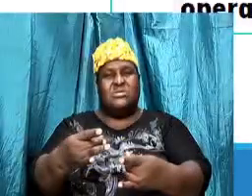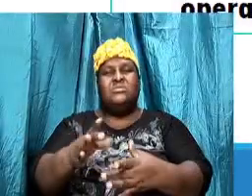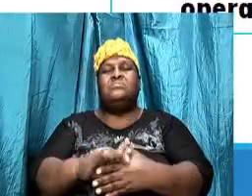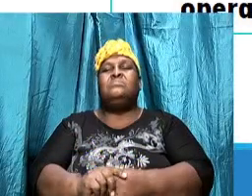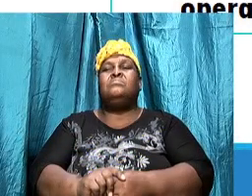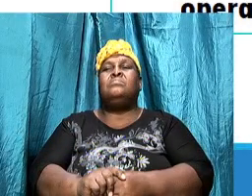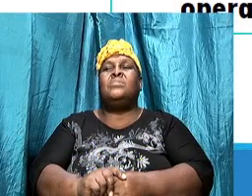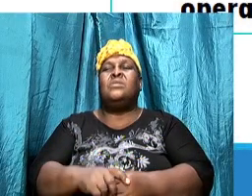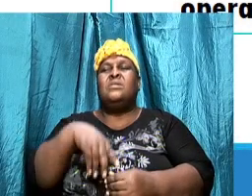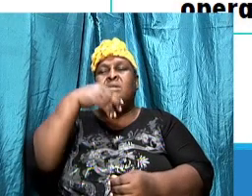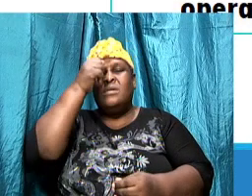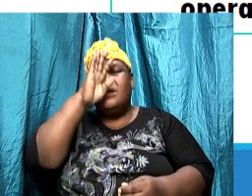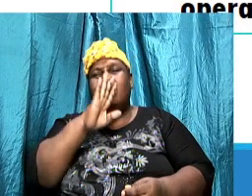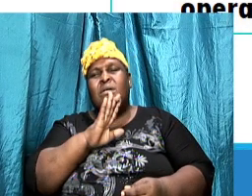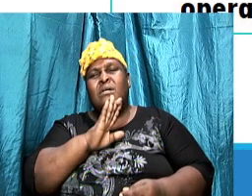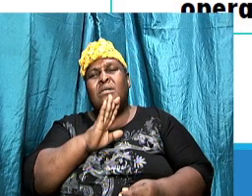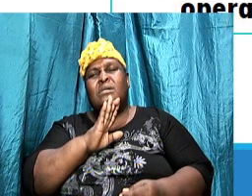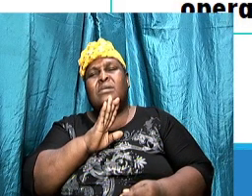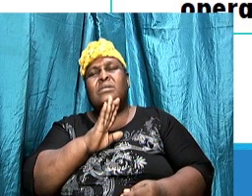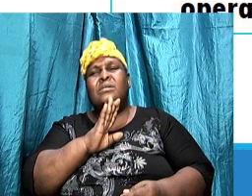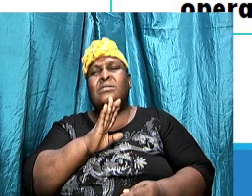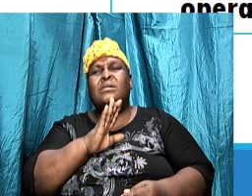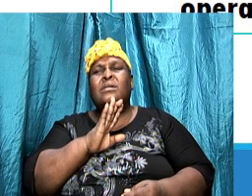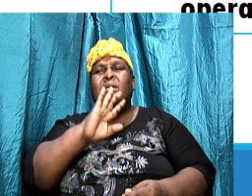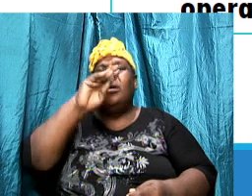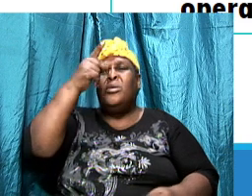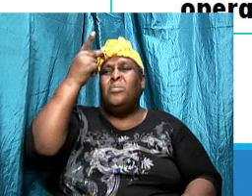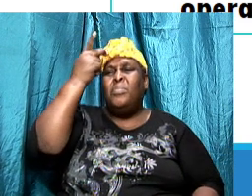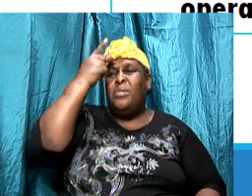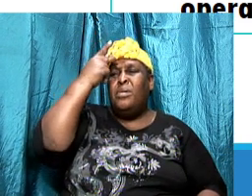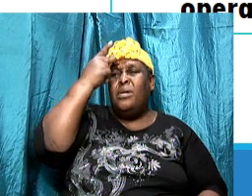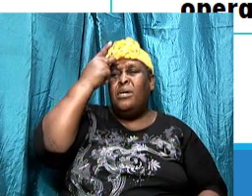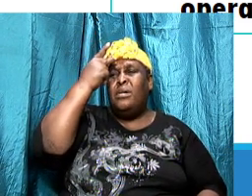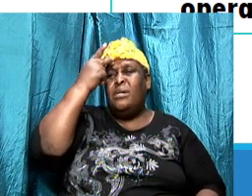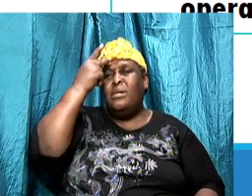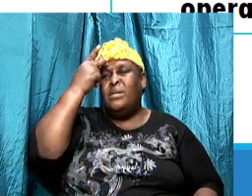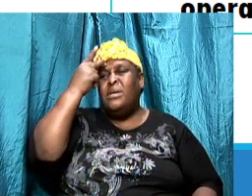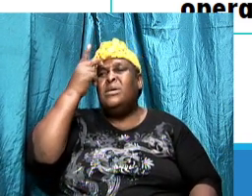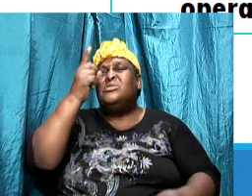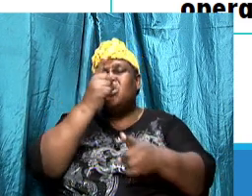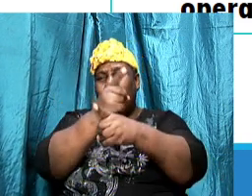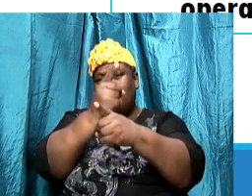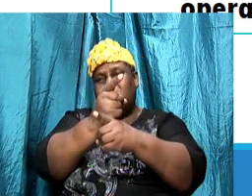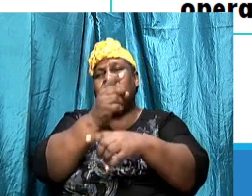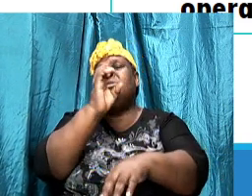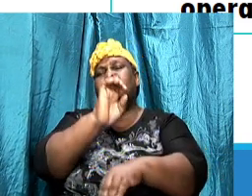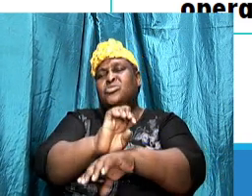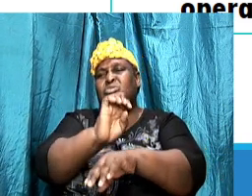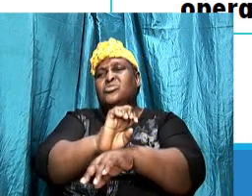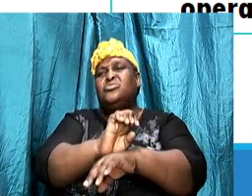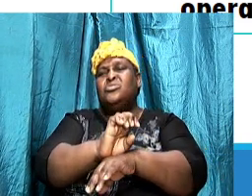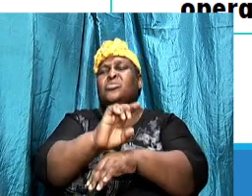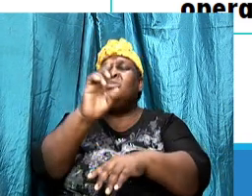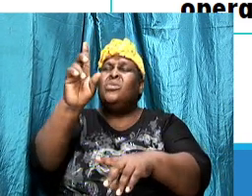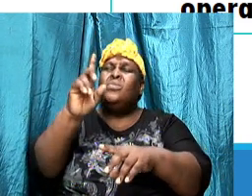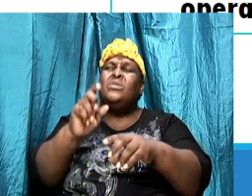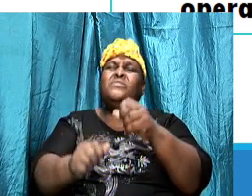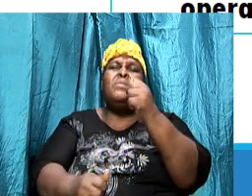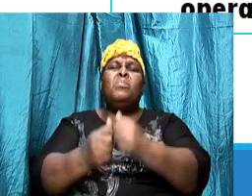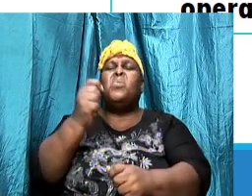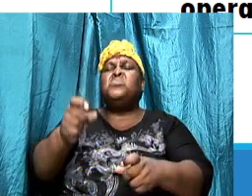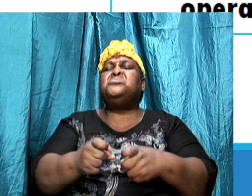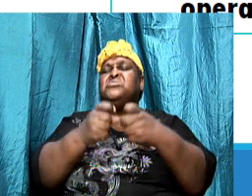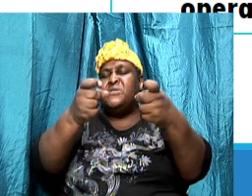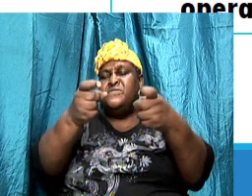know, God flagged, Paul is flagging this church, this Corinthians church, as being one of the most gifted. And